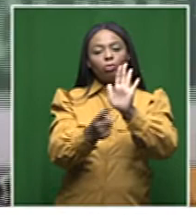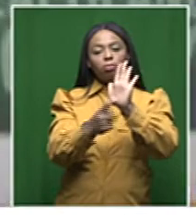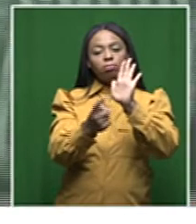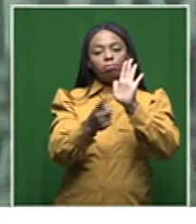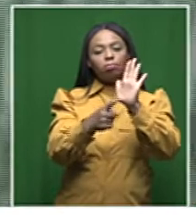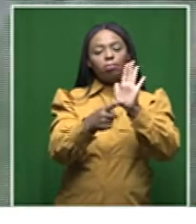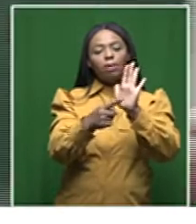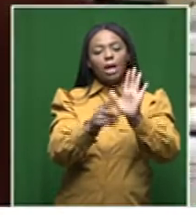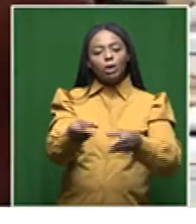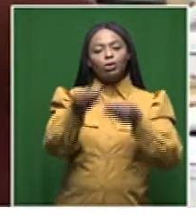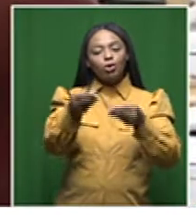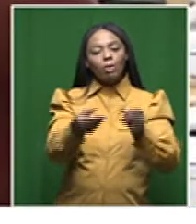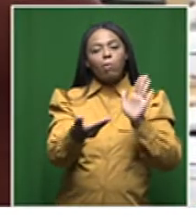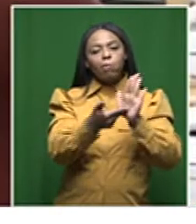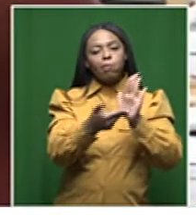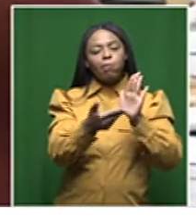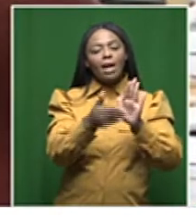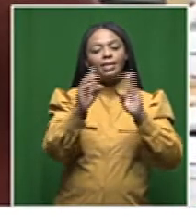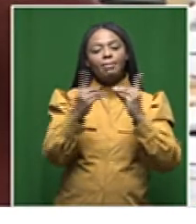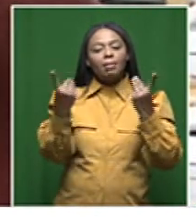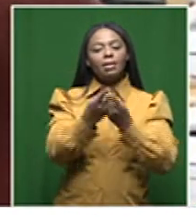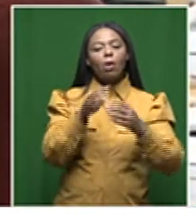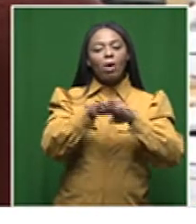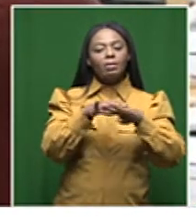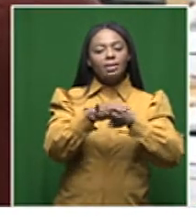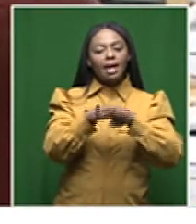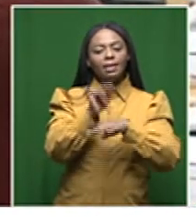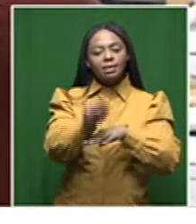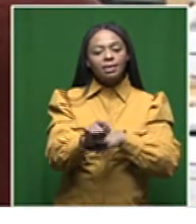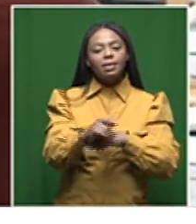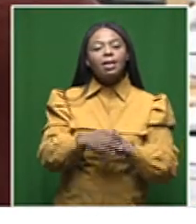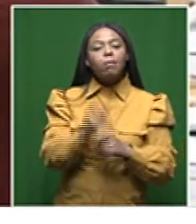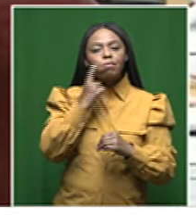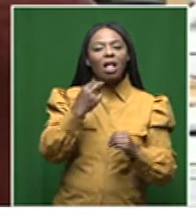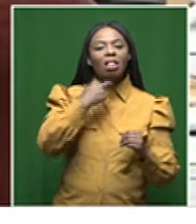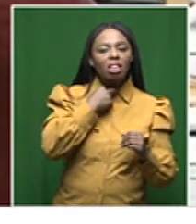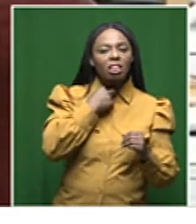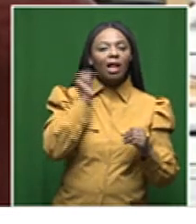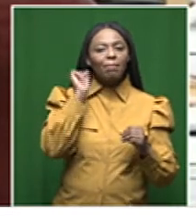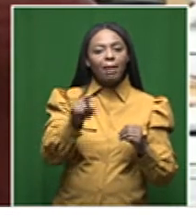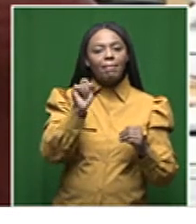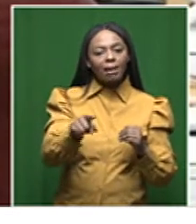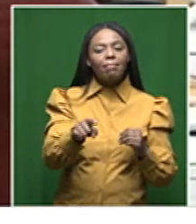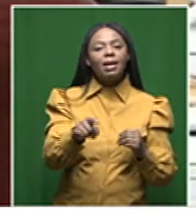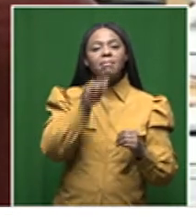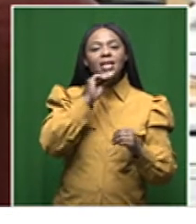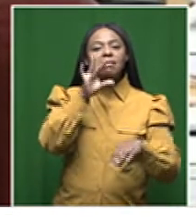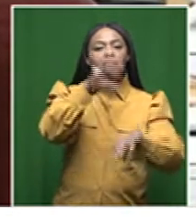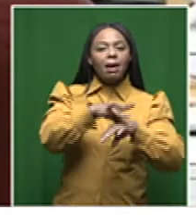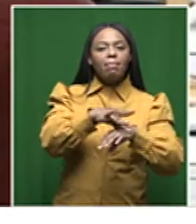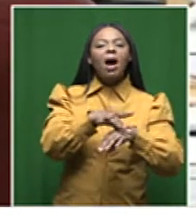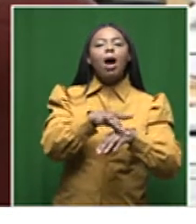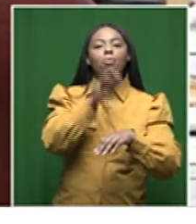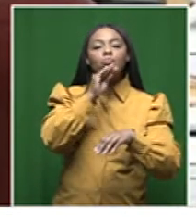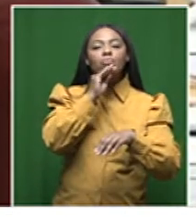It's available on the departmental website, that infertility now has been identified as a disease, and it